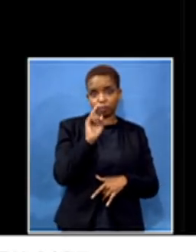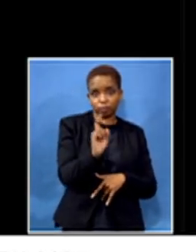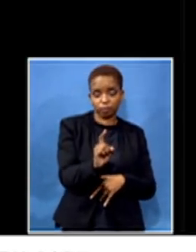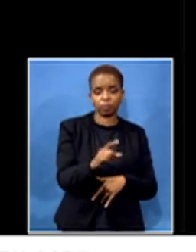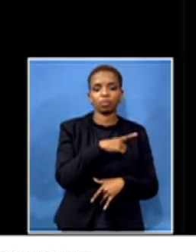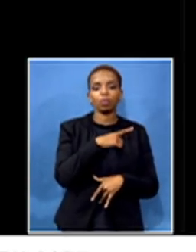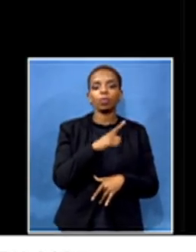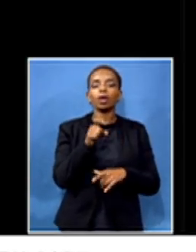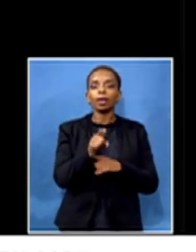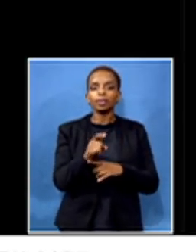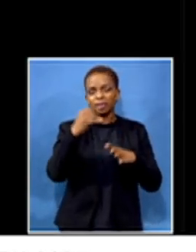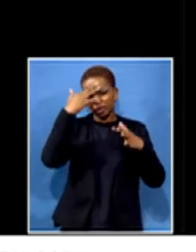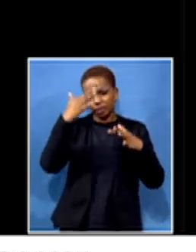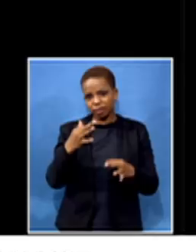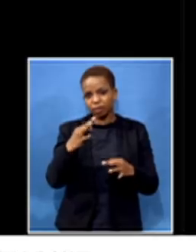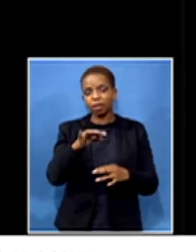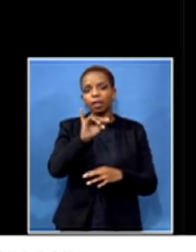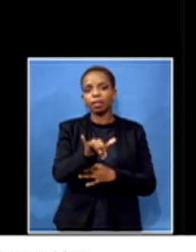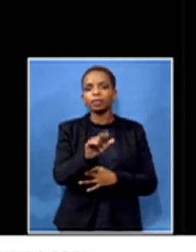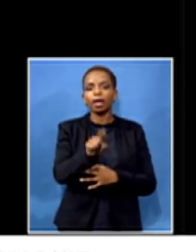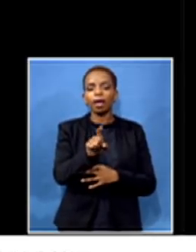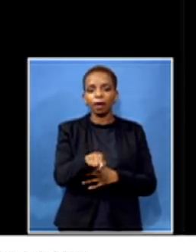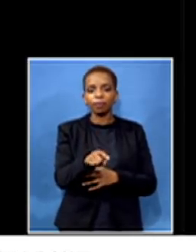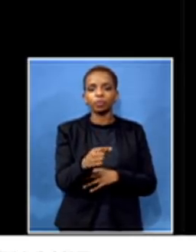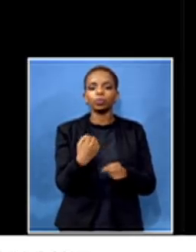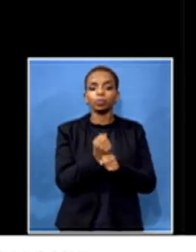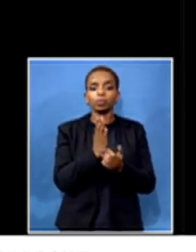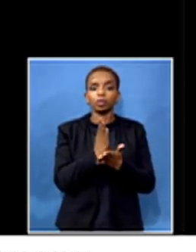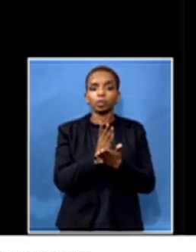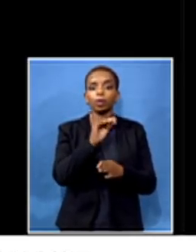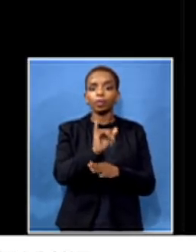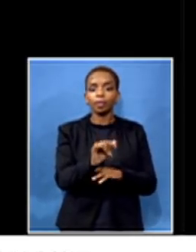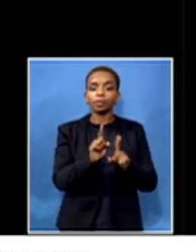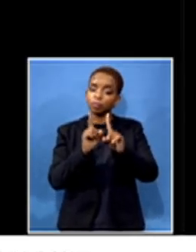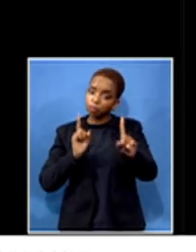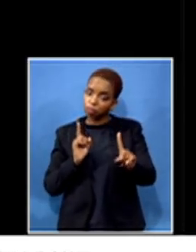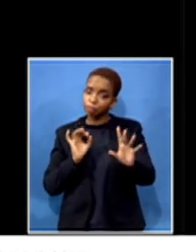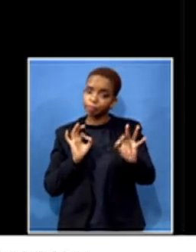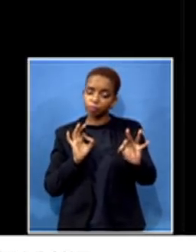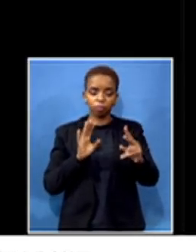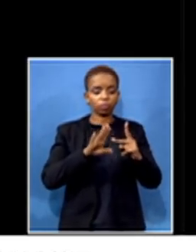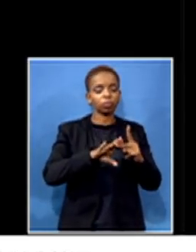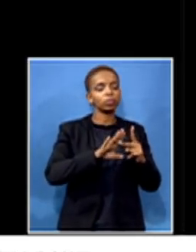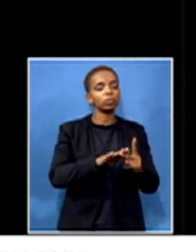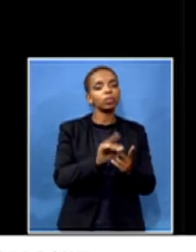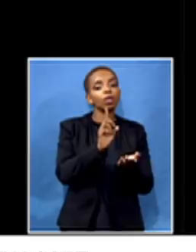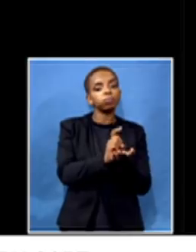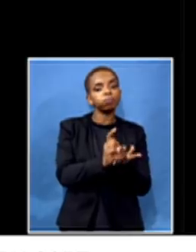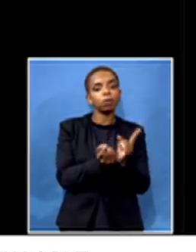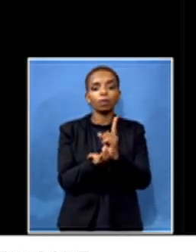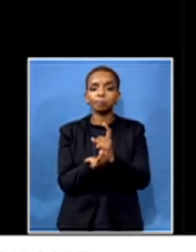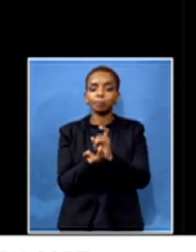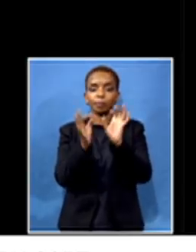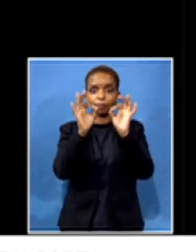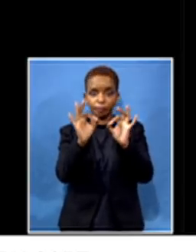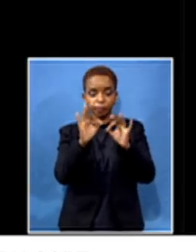take to ensure that the distancing is observed, to ensure that they do hand sanitation and use of masks. So